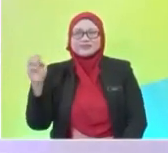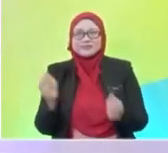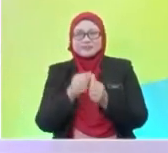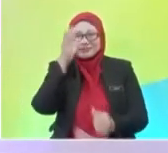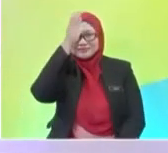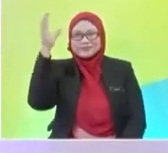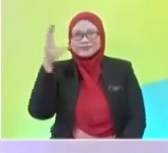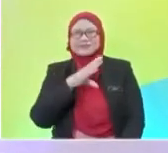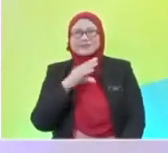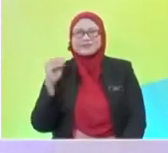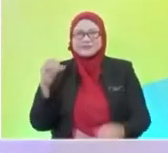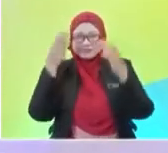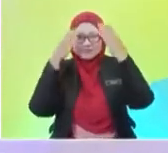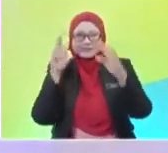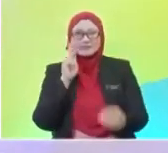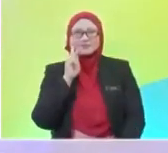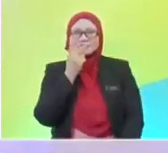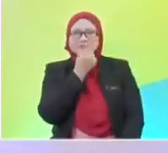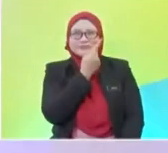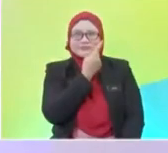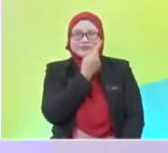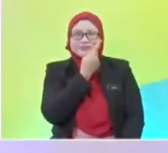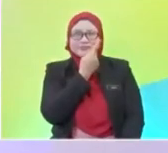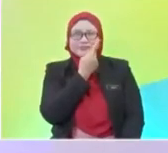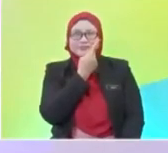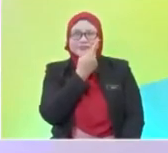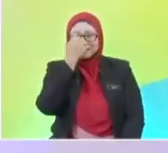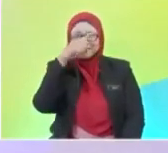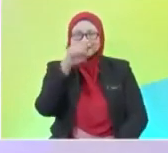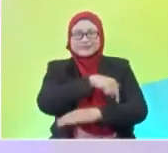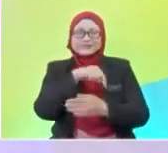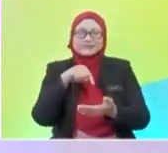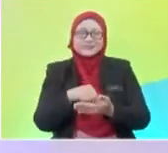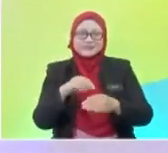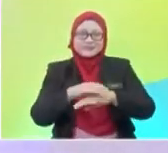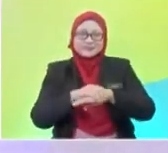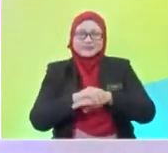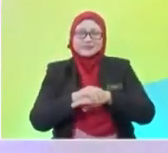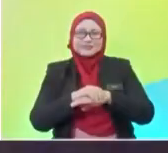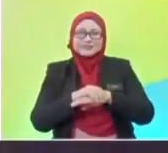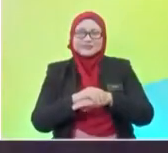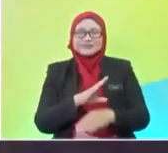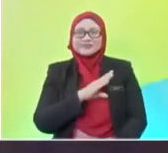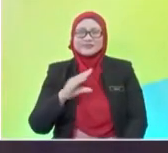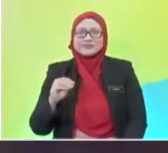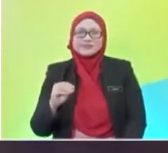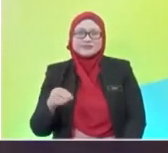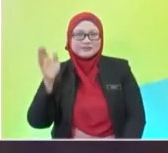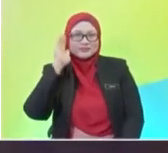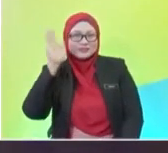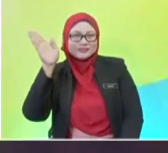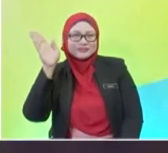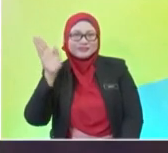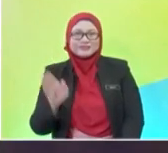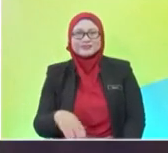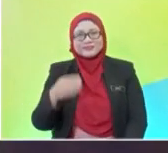MJ, as well as Miss Kenanga for today's English lesson. And let's also say hello to